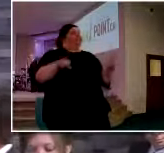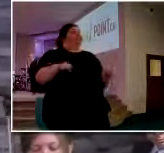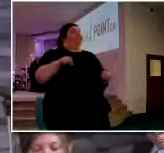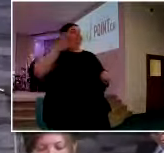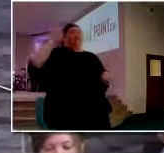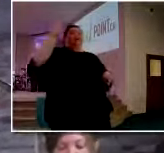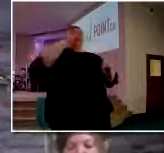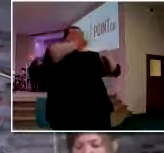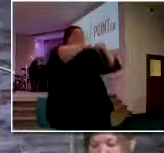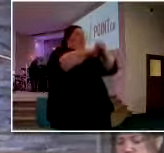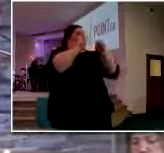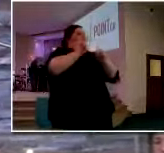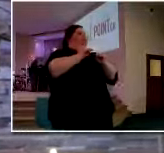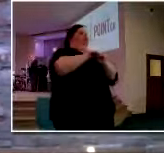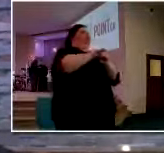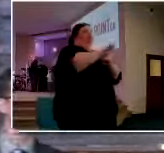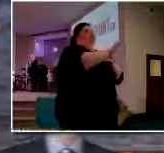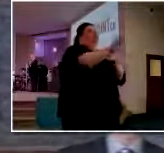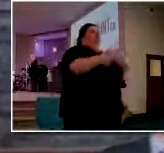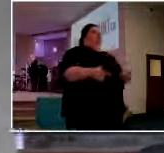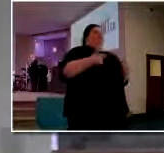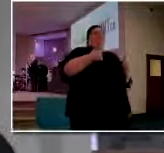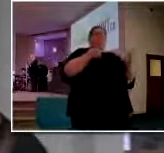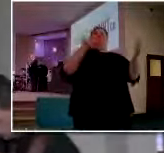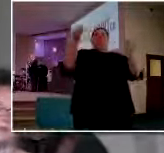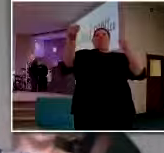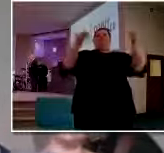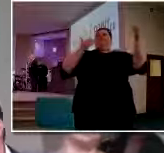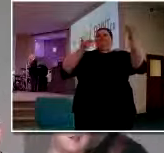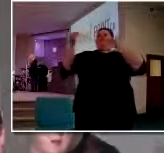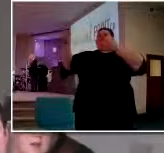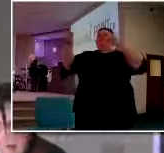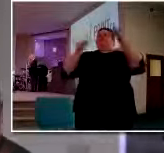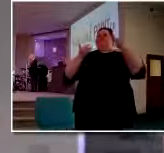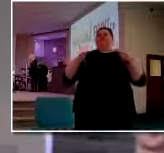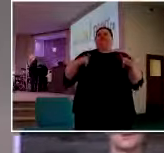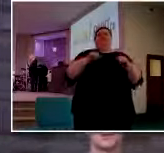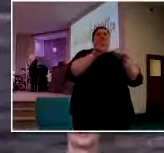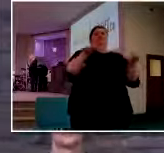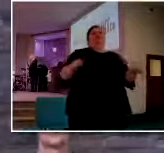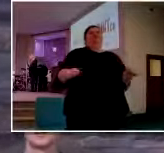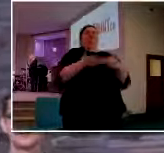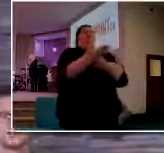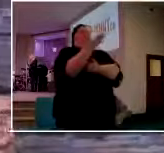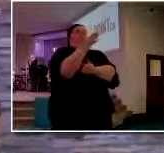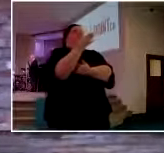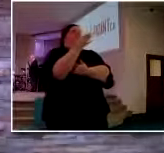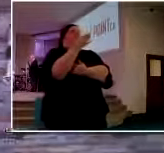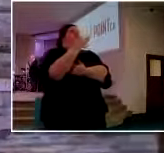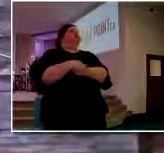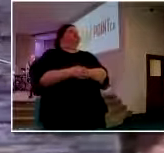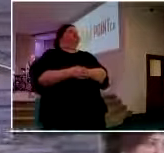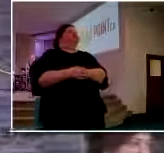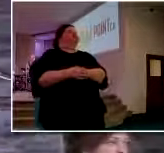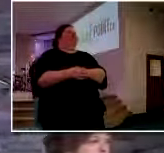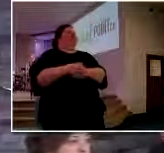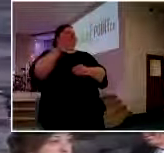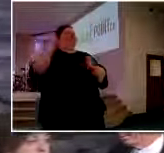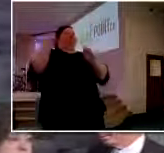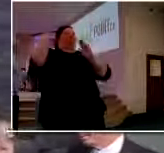would you just fill this altar right now? Hallelujah. Would you just make your way down to this altar this morning and allow His presence to minister to